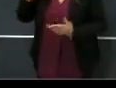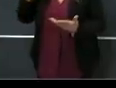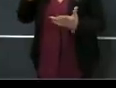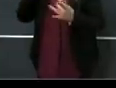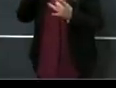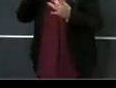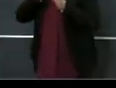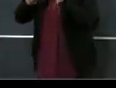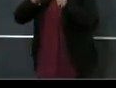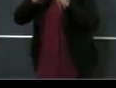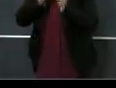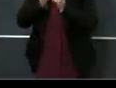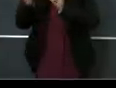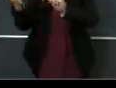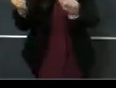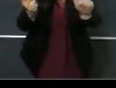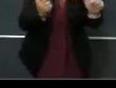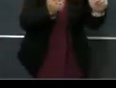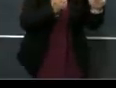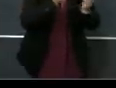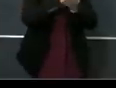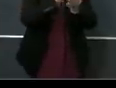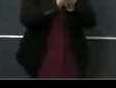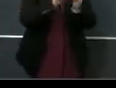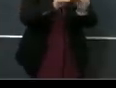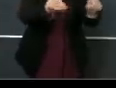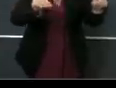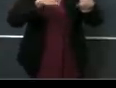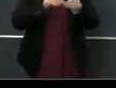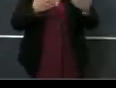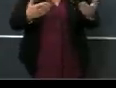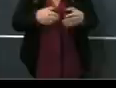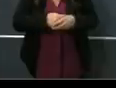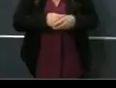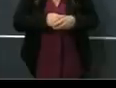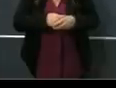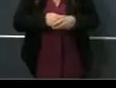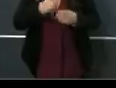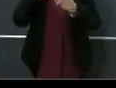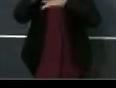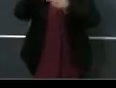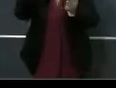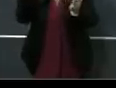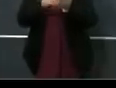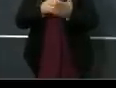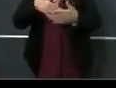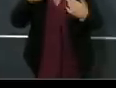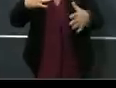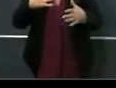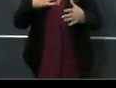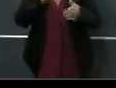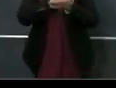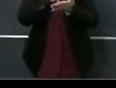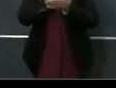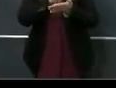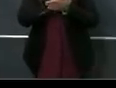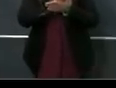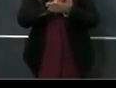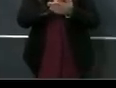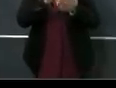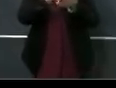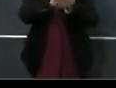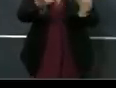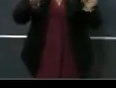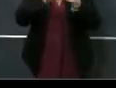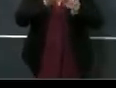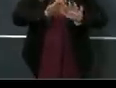verifying those needs and those calls, over 1,000 school districts. Grateful to the California Public Utilities